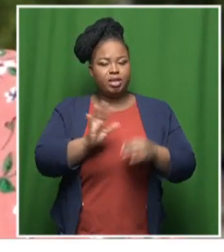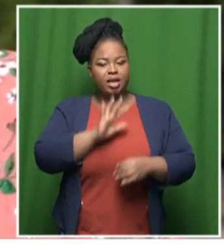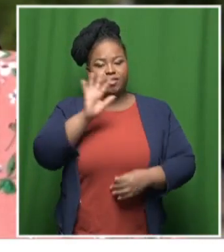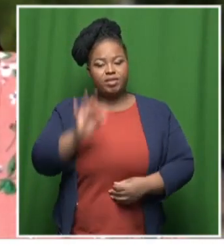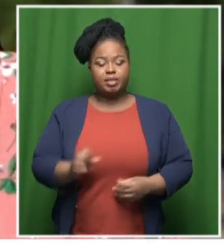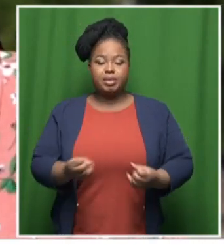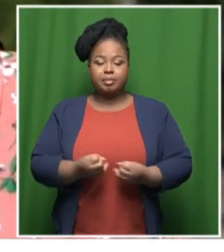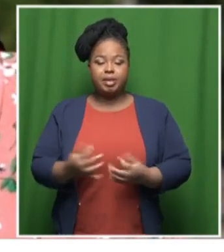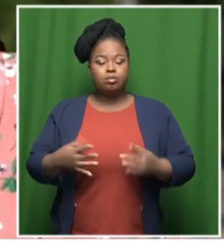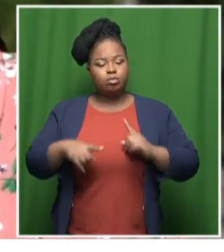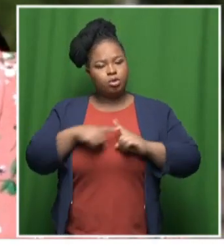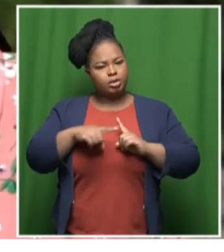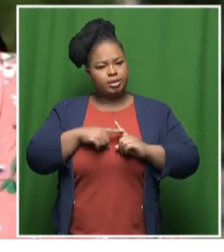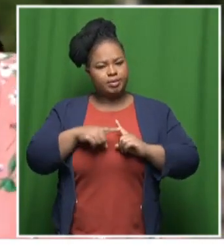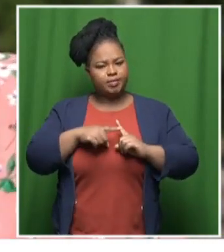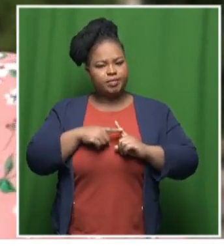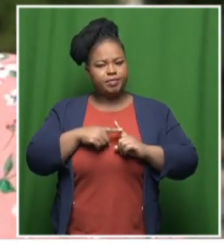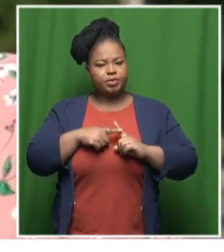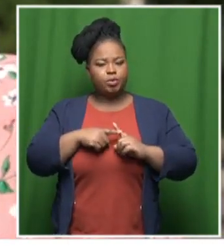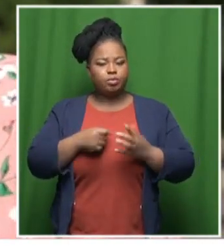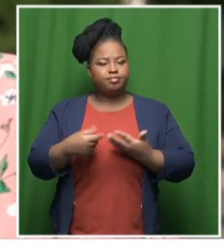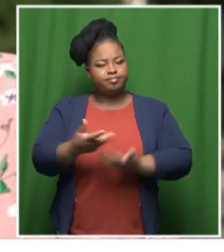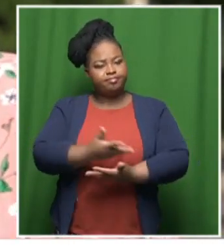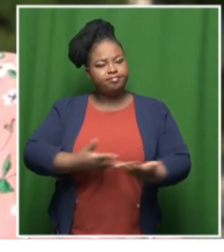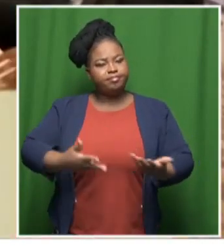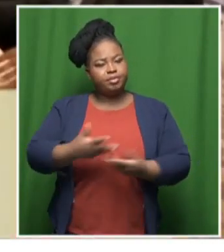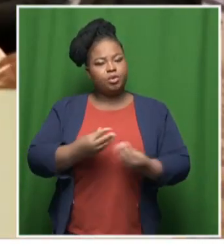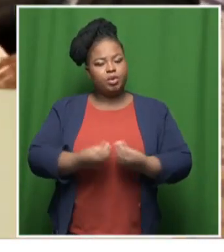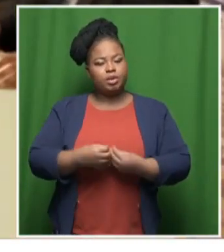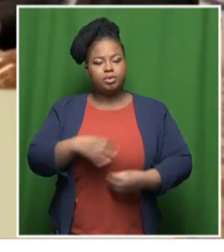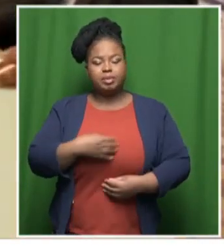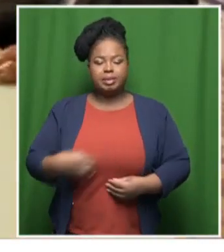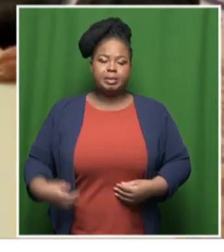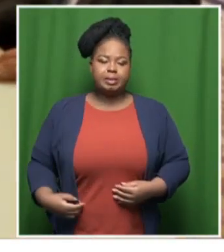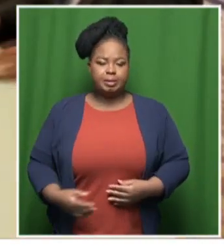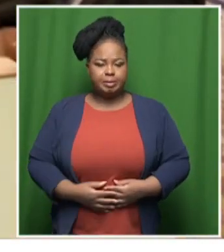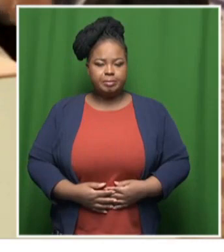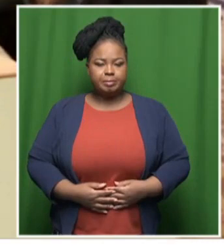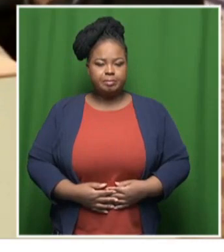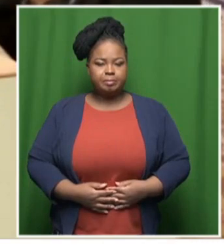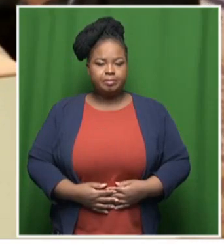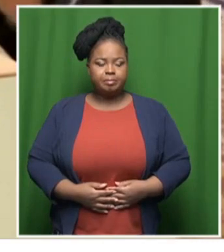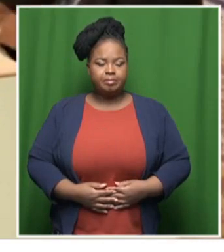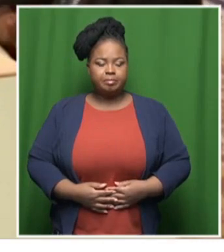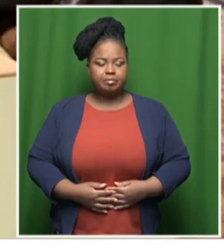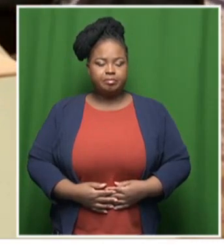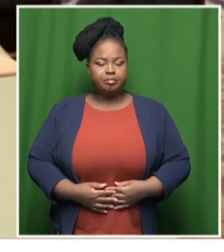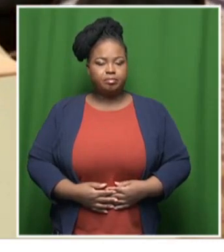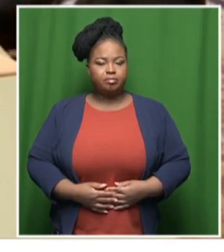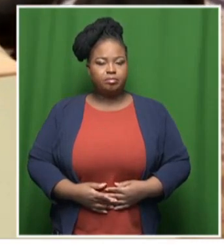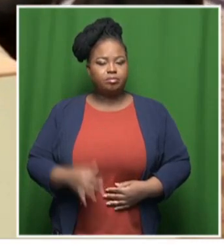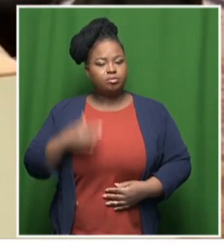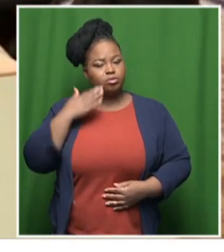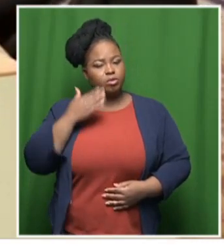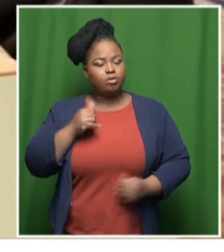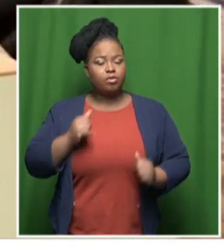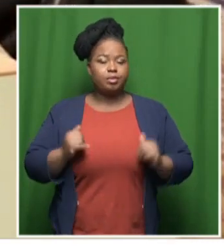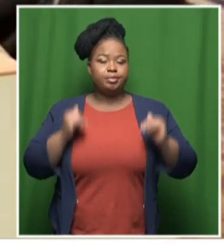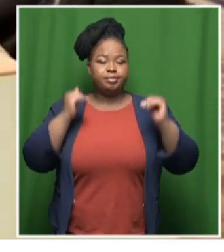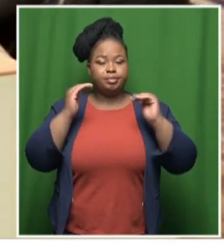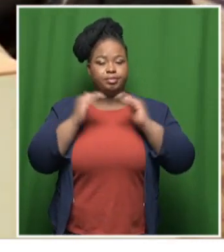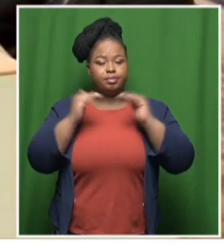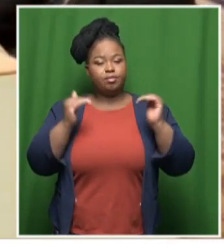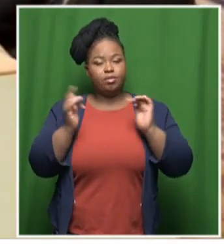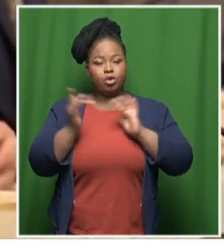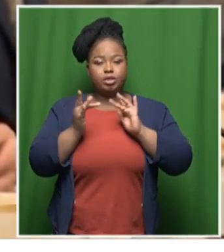many positive conversations with our president. Good afternoon, everyone. After several high-level contacts between